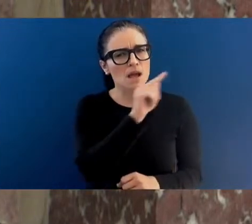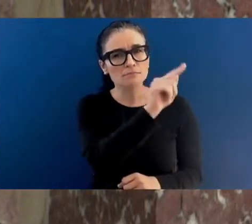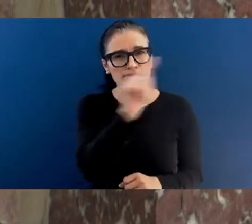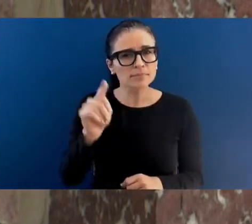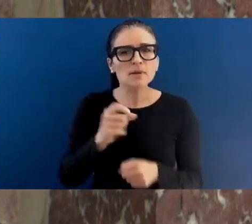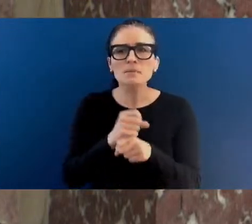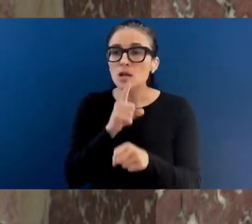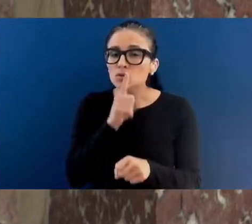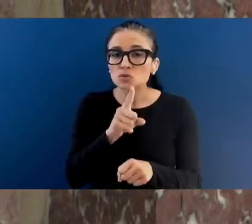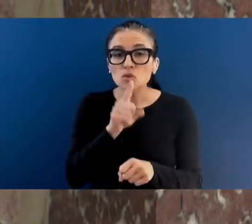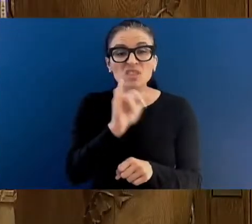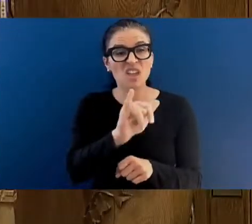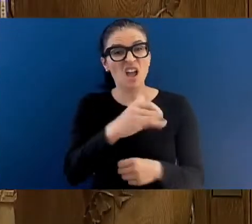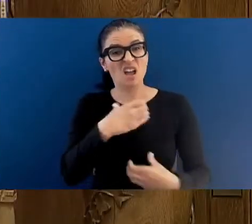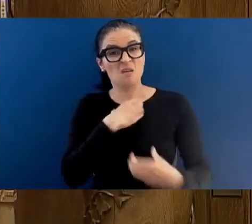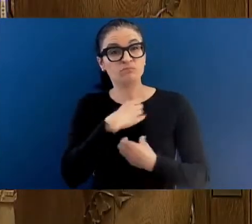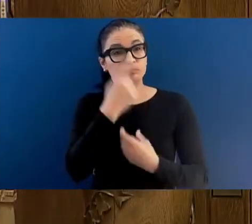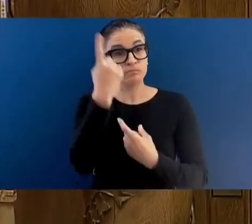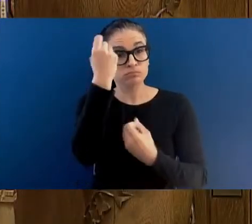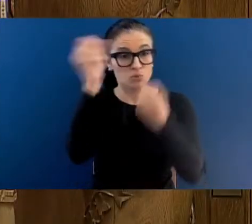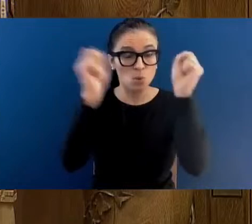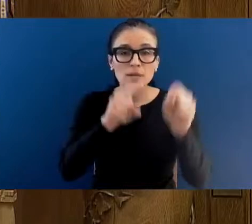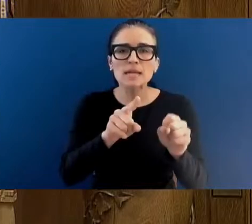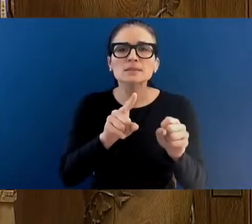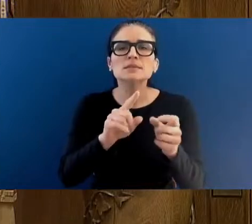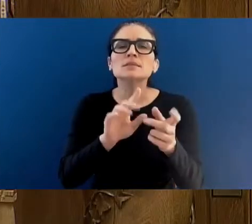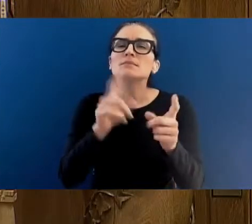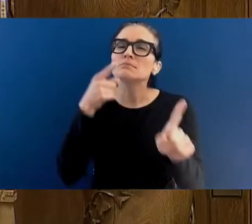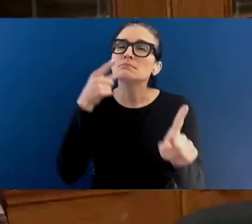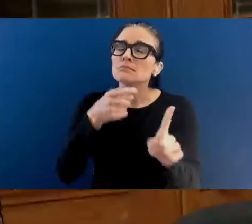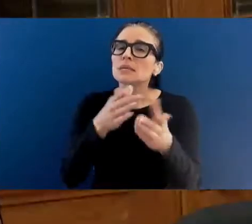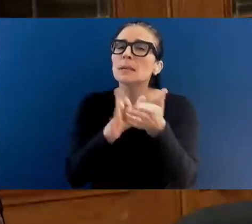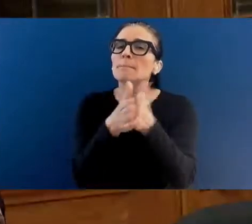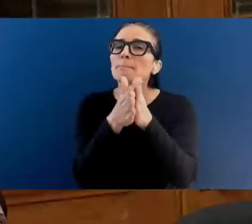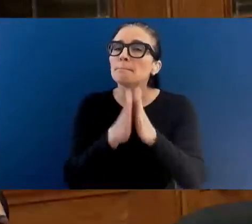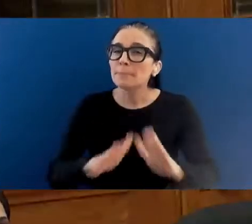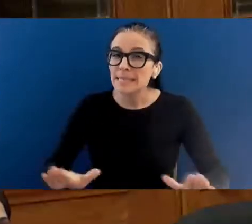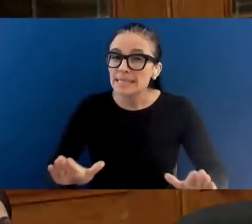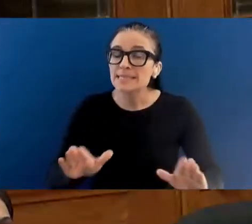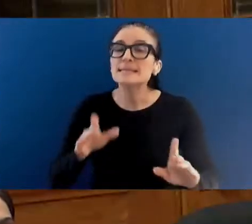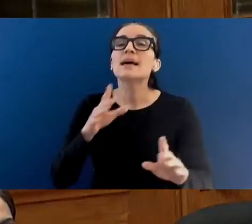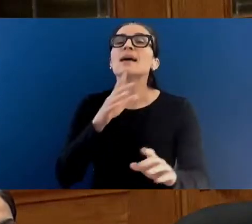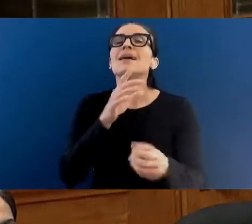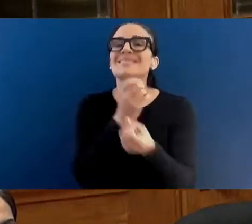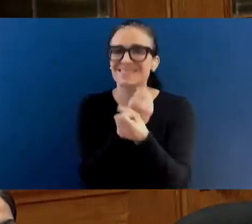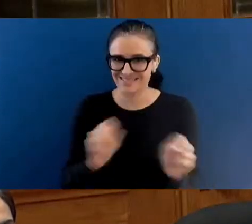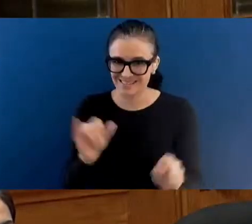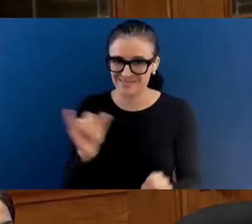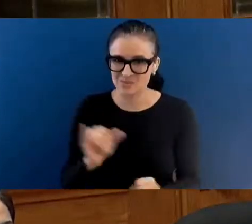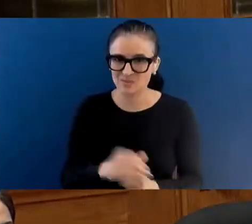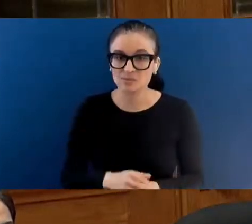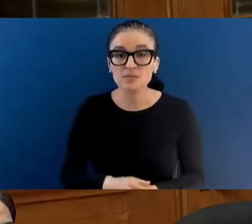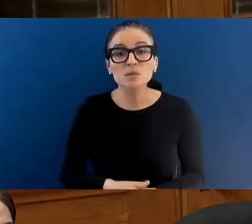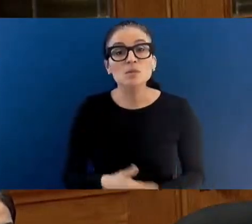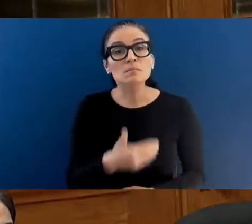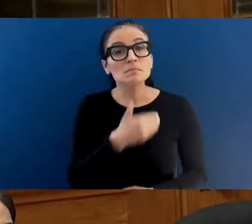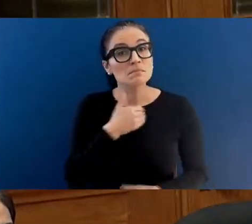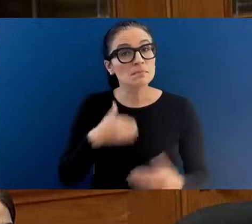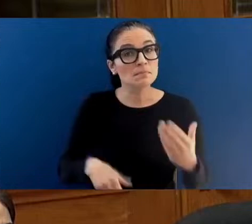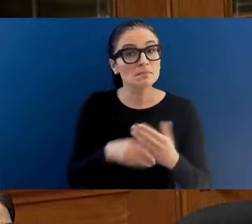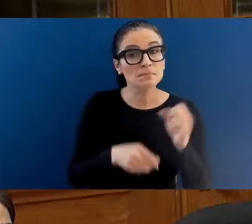Thank you, Speaker. Member supplemental. Thank you very much, Mr. Speaker. The establishment